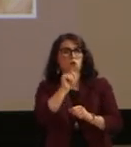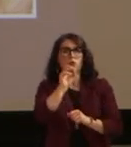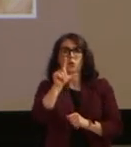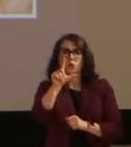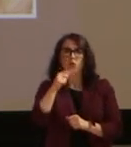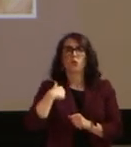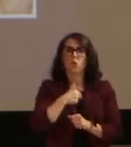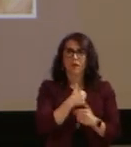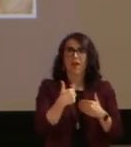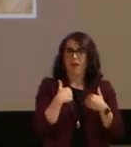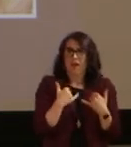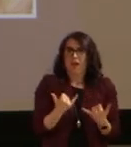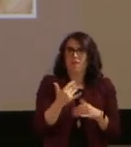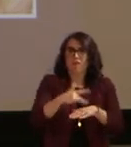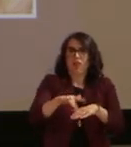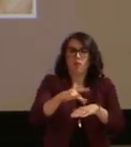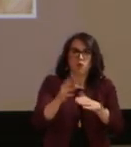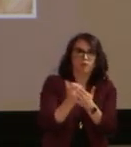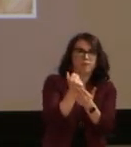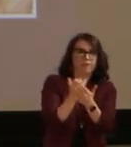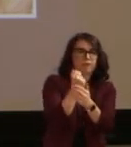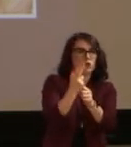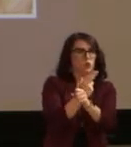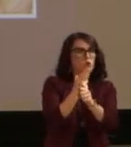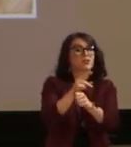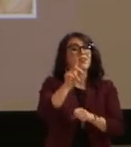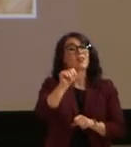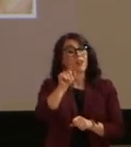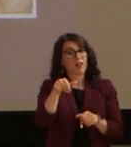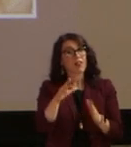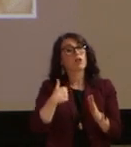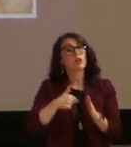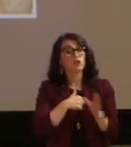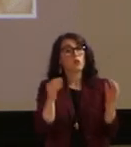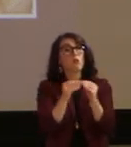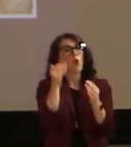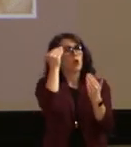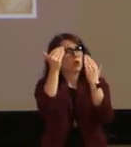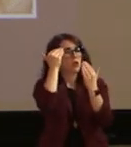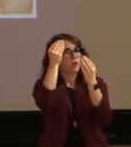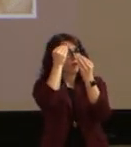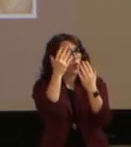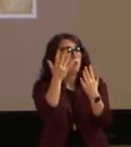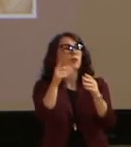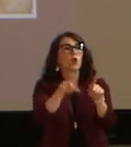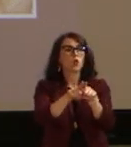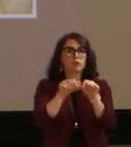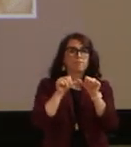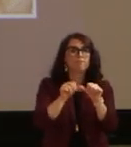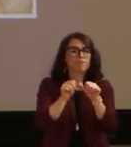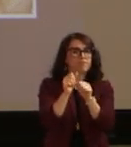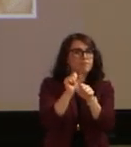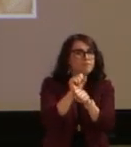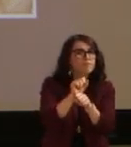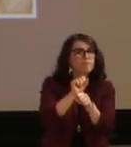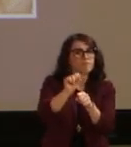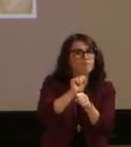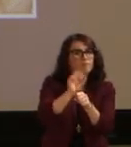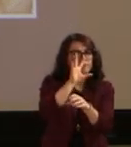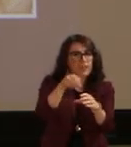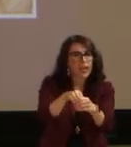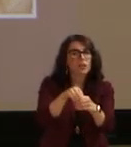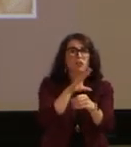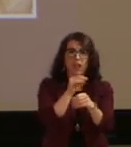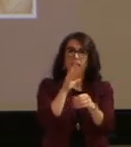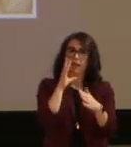our disposal. Data not only help us to stay informed and engaged, but they also help us to make connections and lead to insights